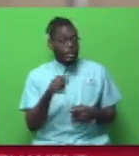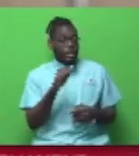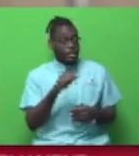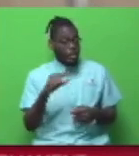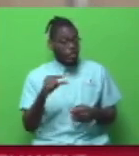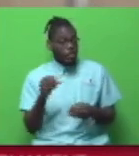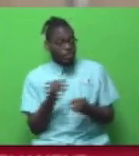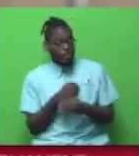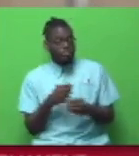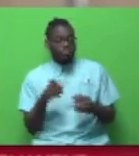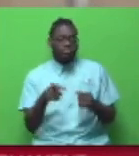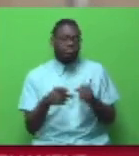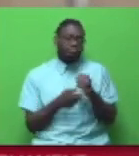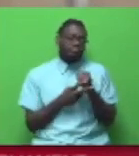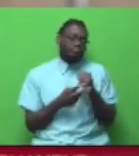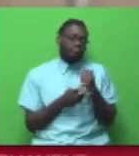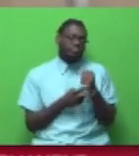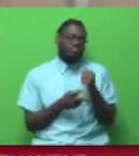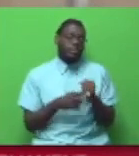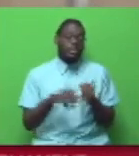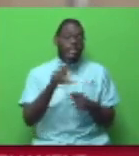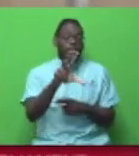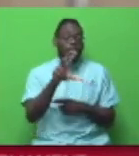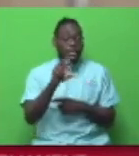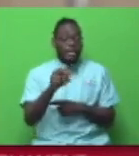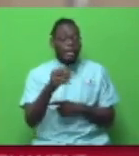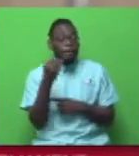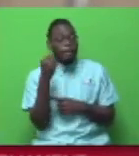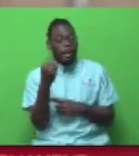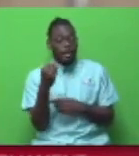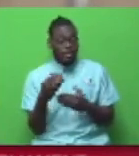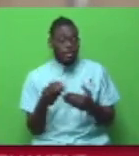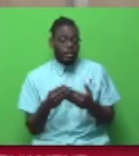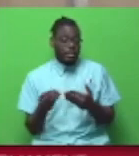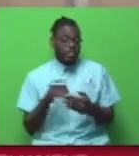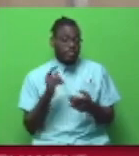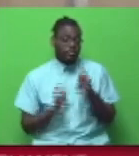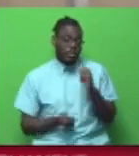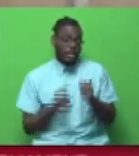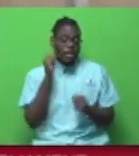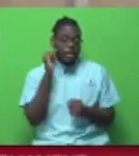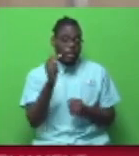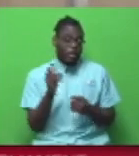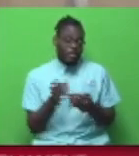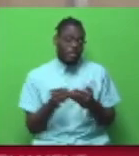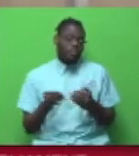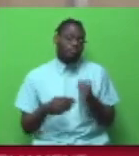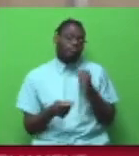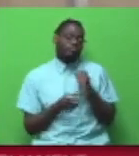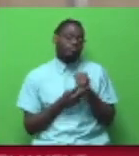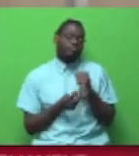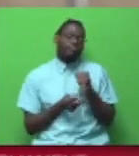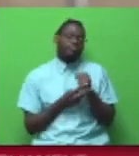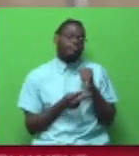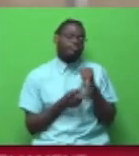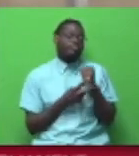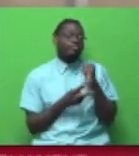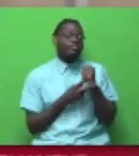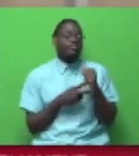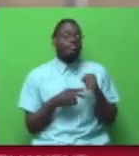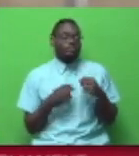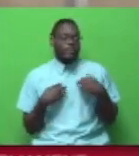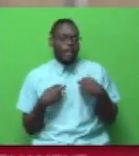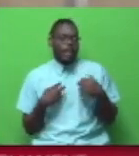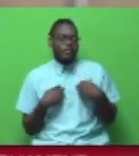30 million TT dollars in damages. And that particular report, of course, I have a lot to report to the people of Trinidad